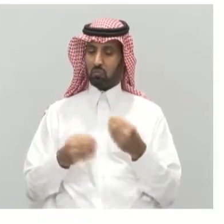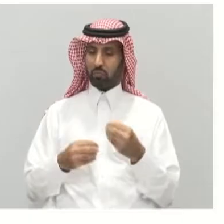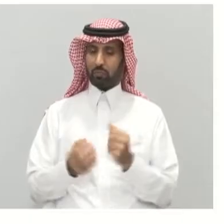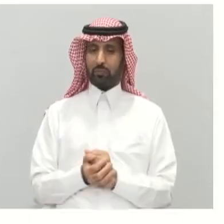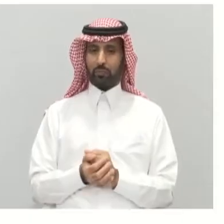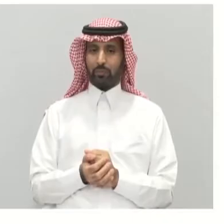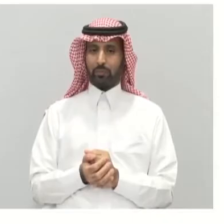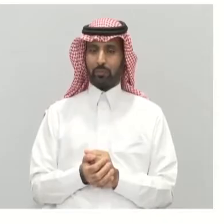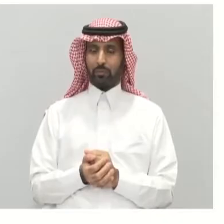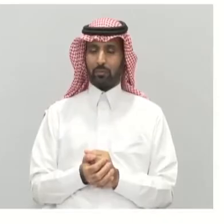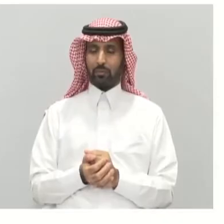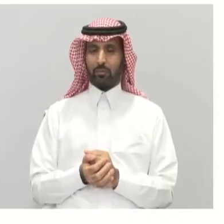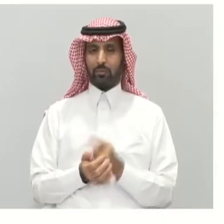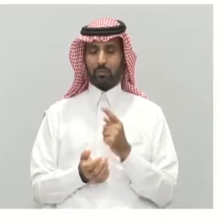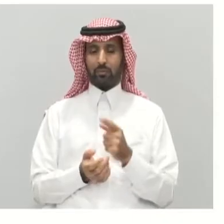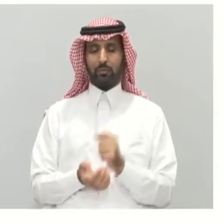So this is